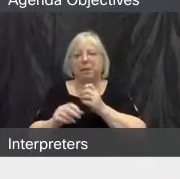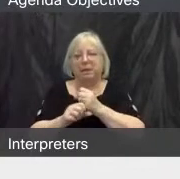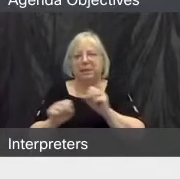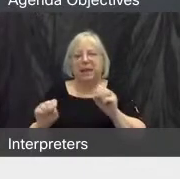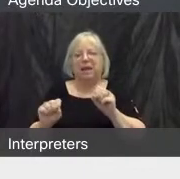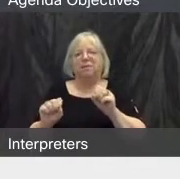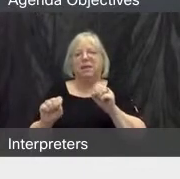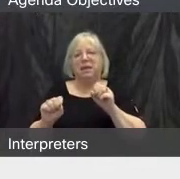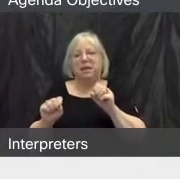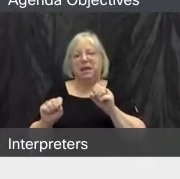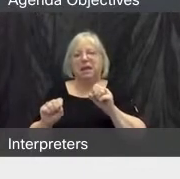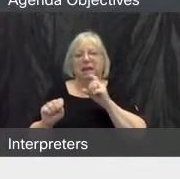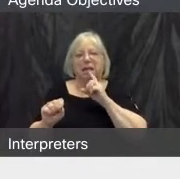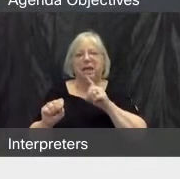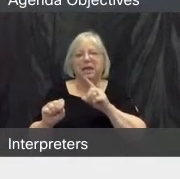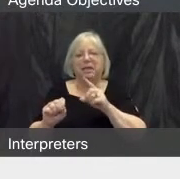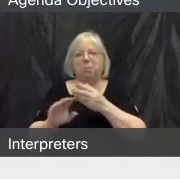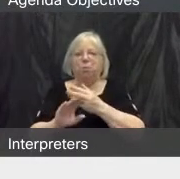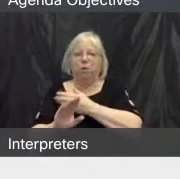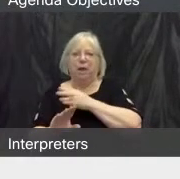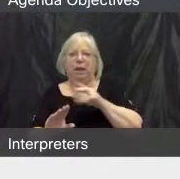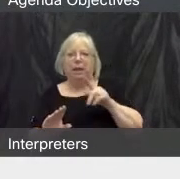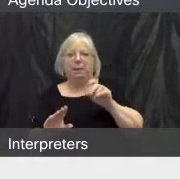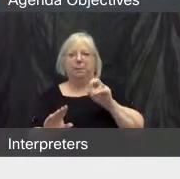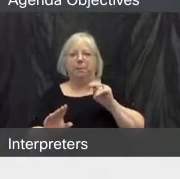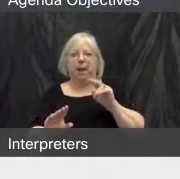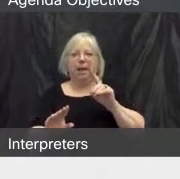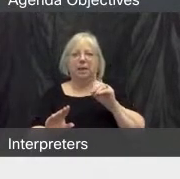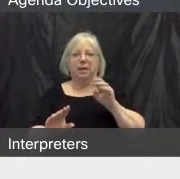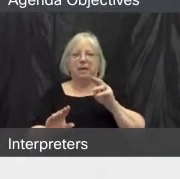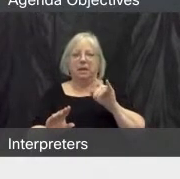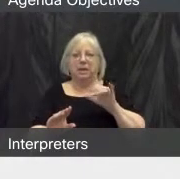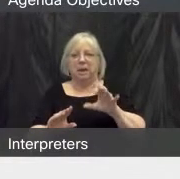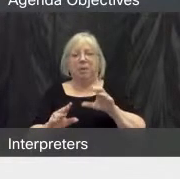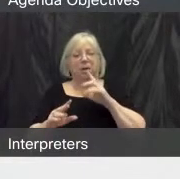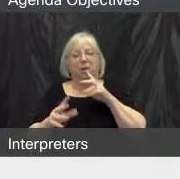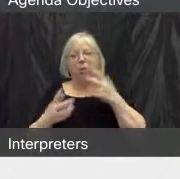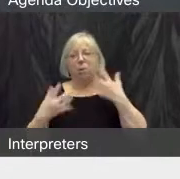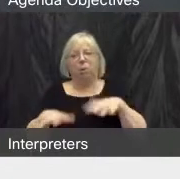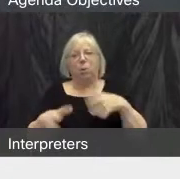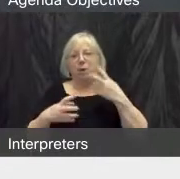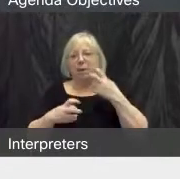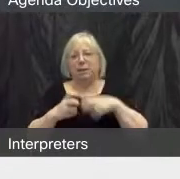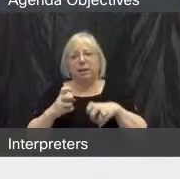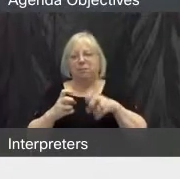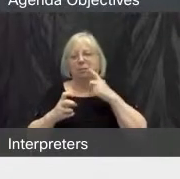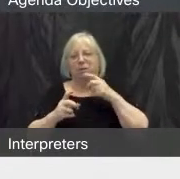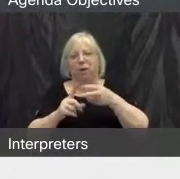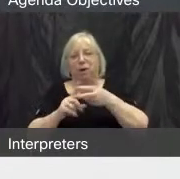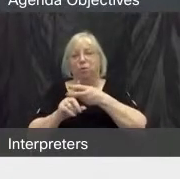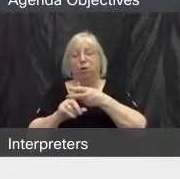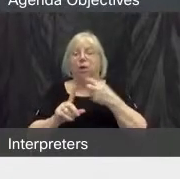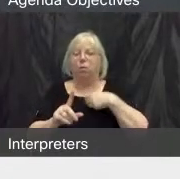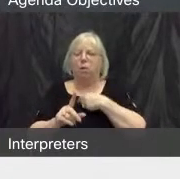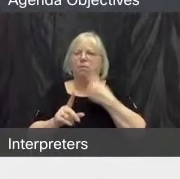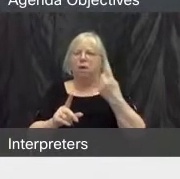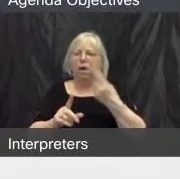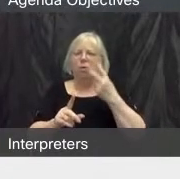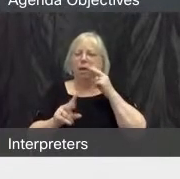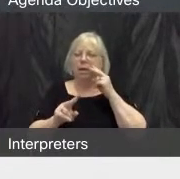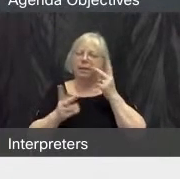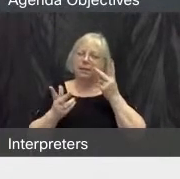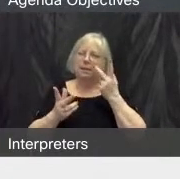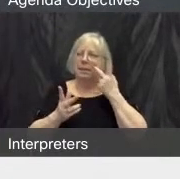is even pre-pandemic is tough to recruit. And we've always looked at incentives as